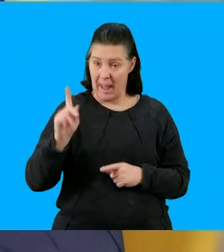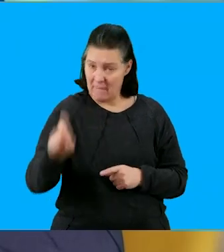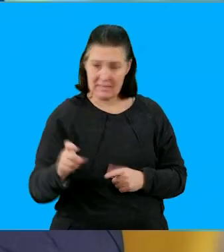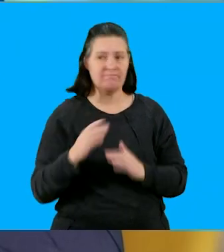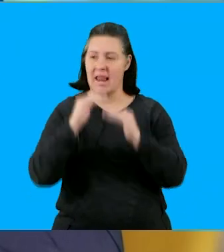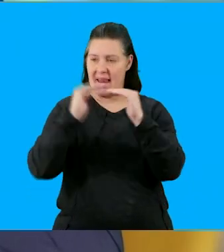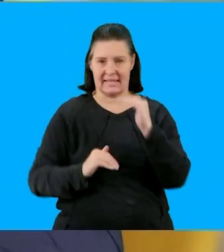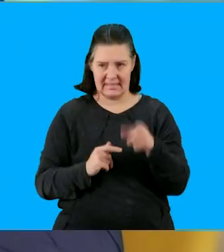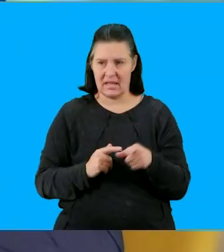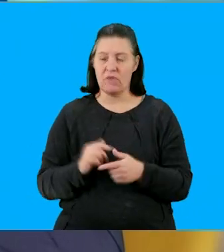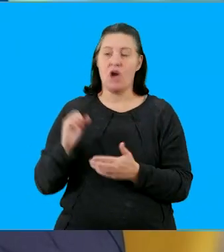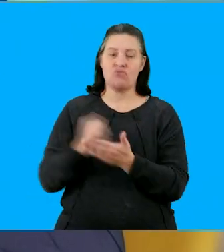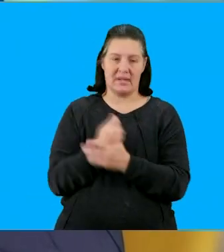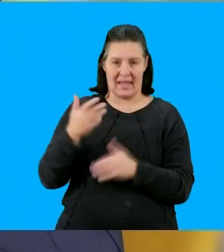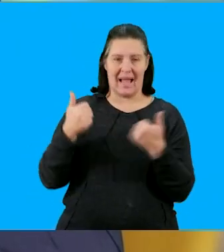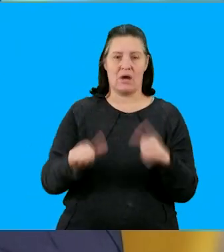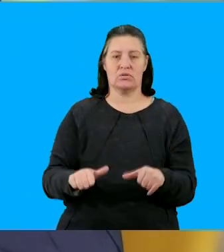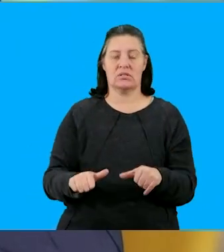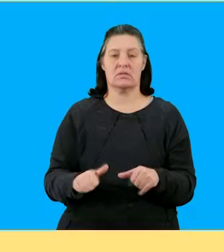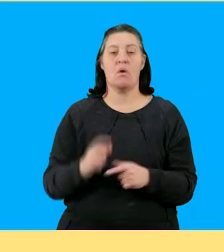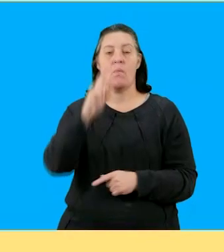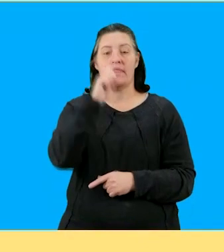So I'm going to credit the account by